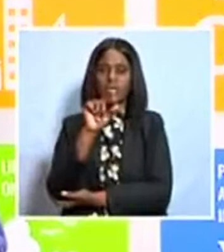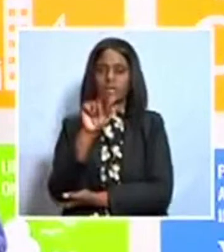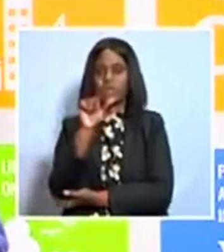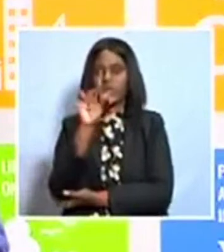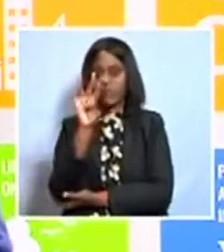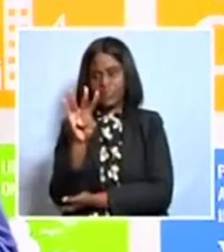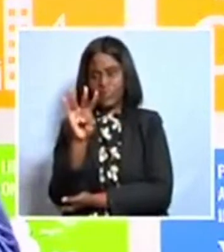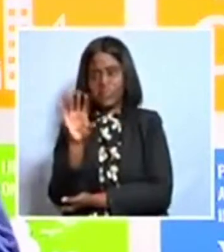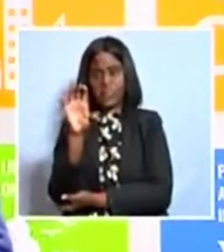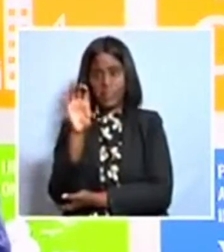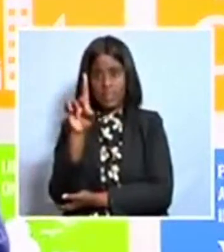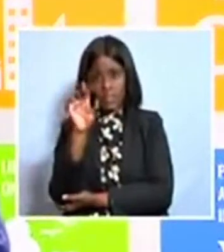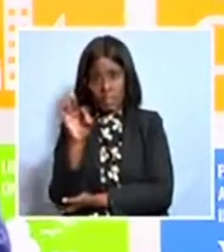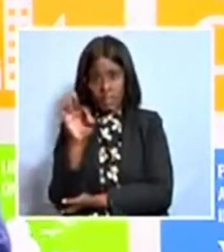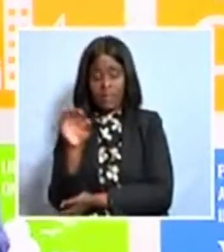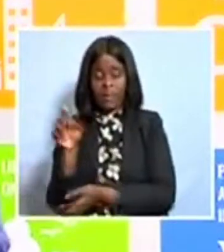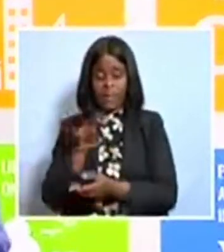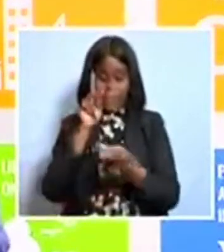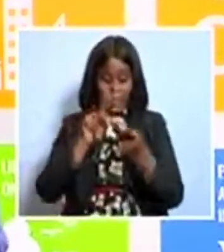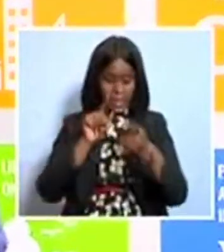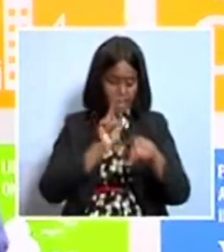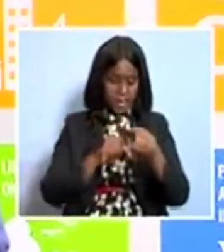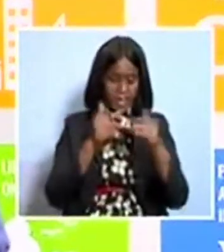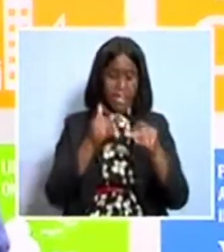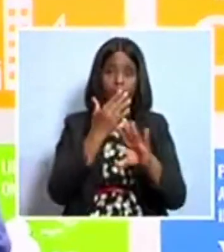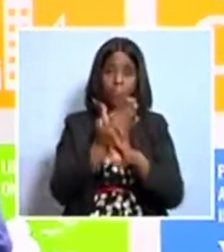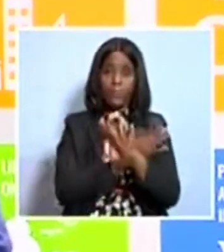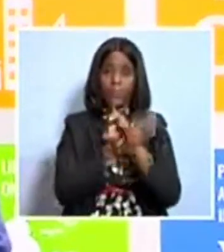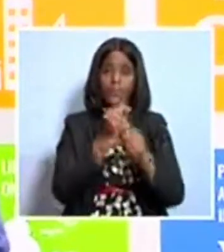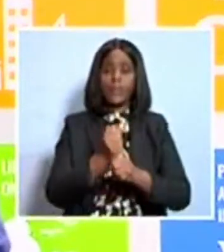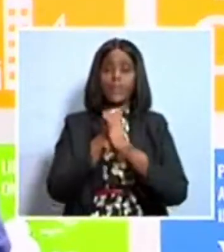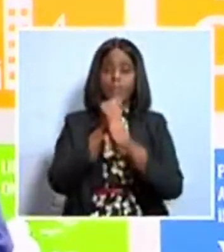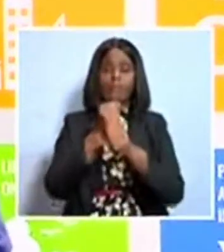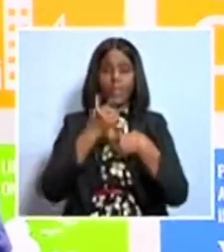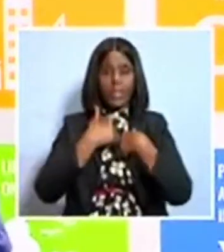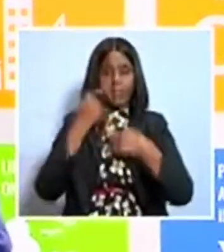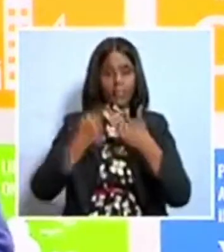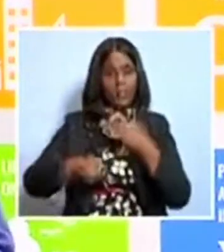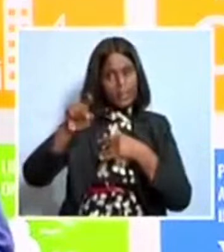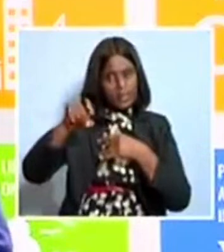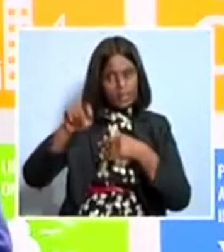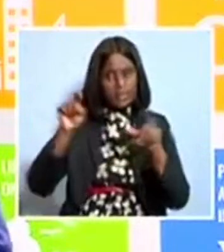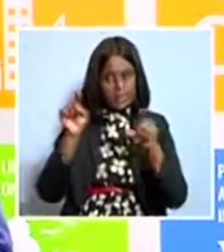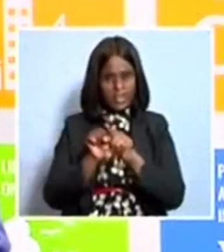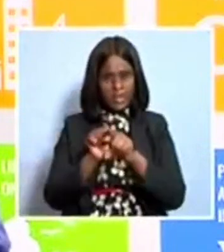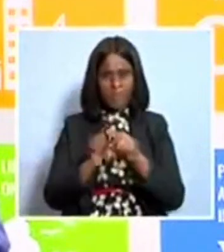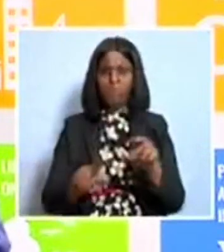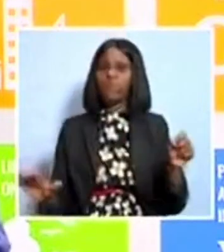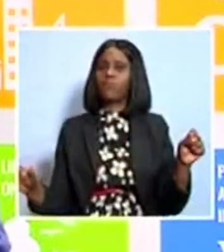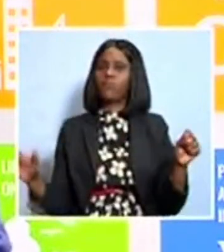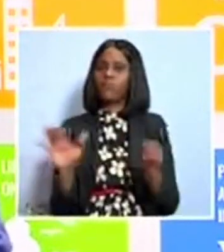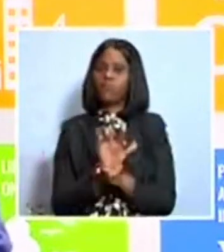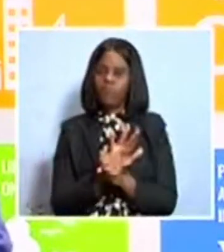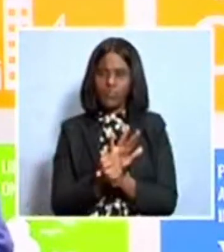CDF. At this time, before we award, there is need to do a comprehensive